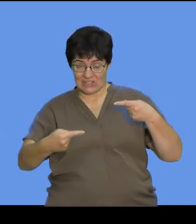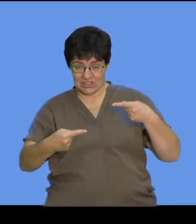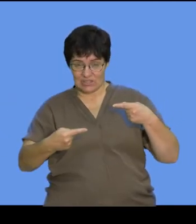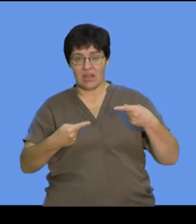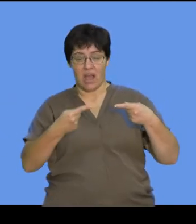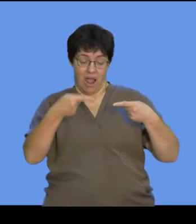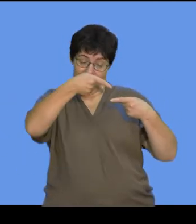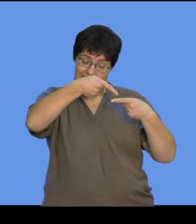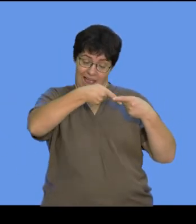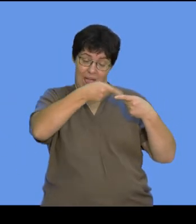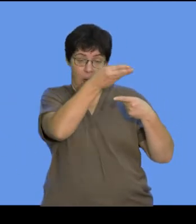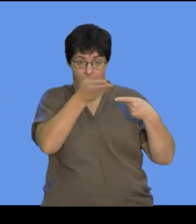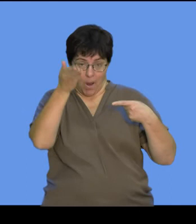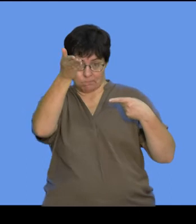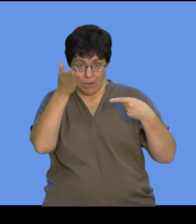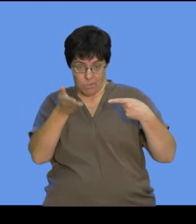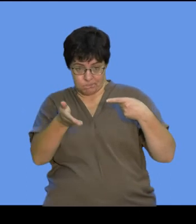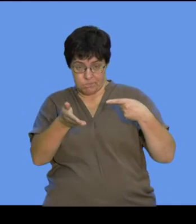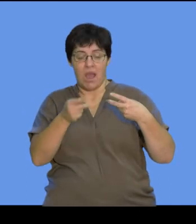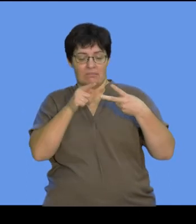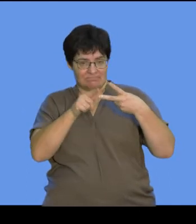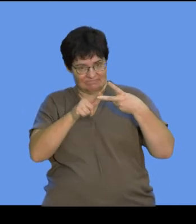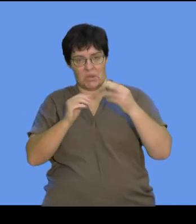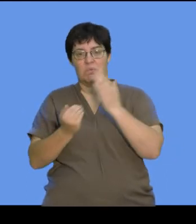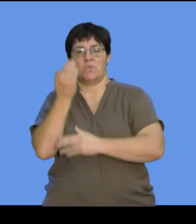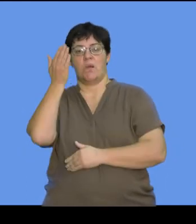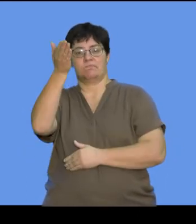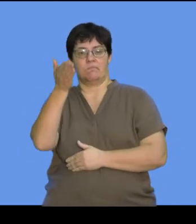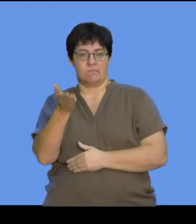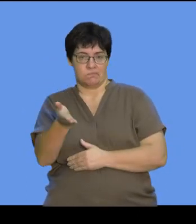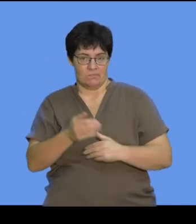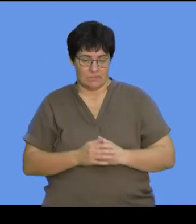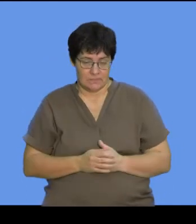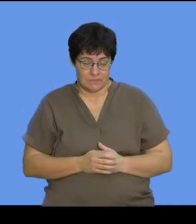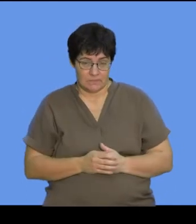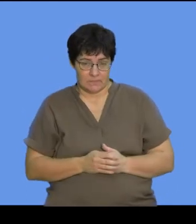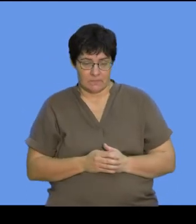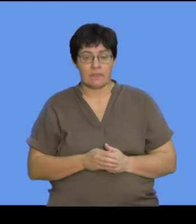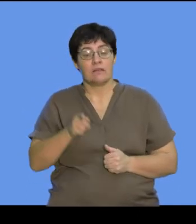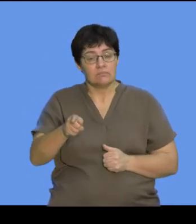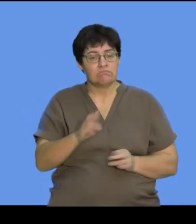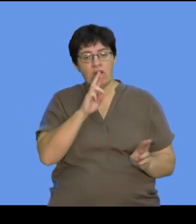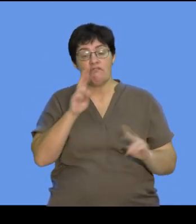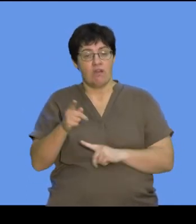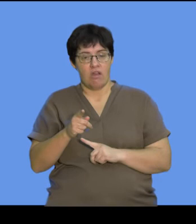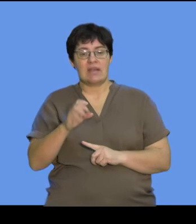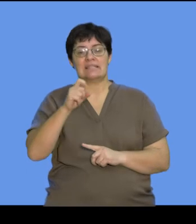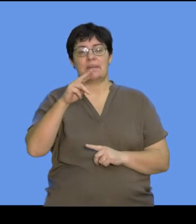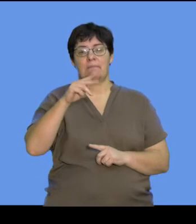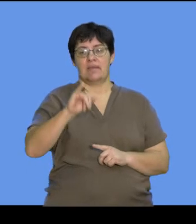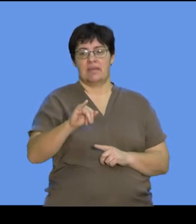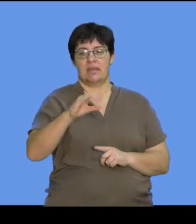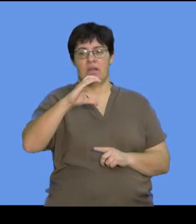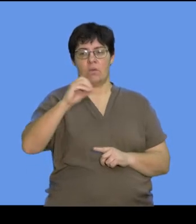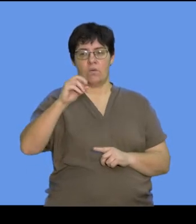copy of the old strand and a new complementary strand. And so this is referred to as the semi-conservative